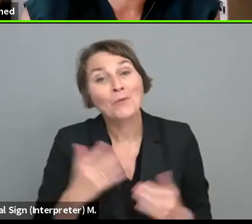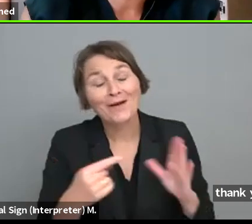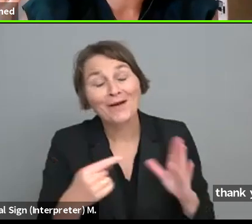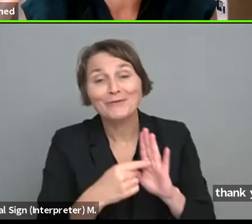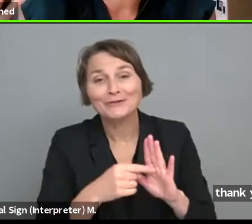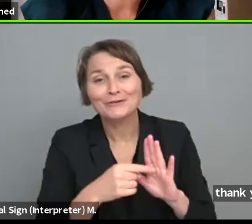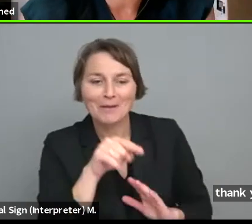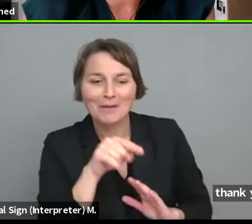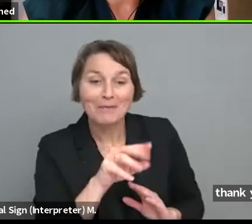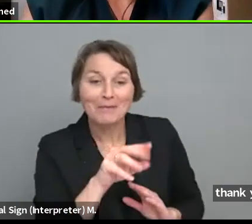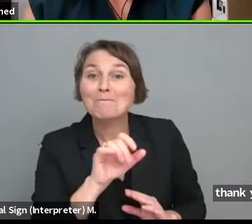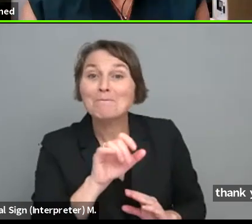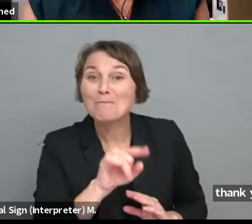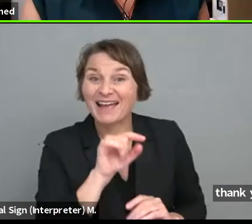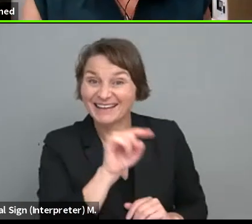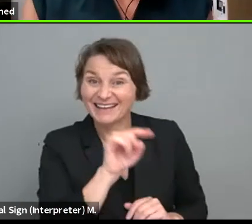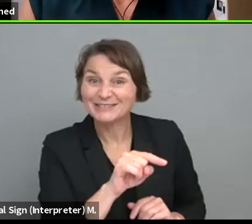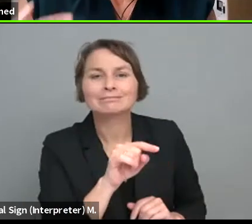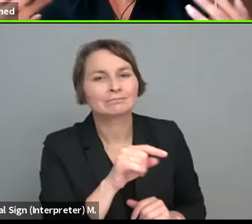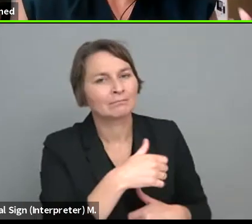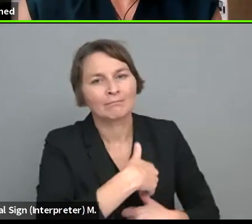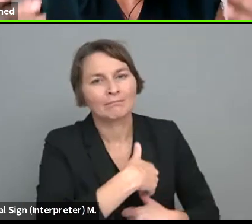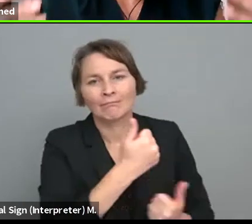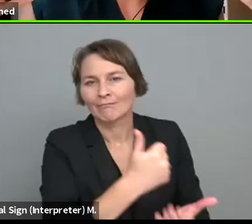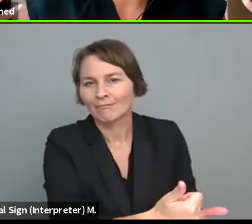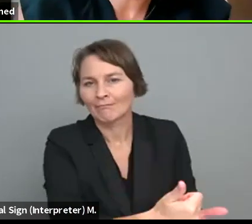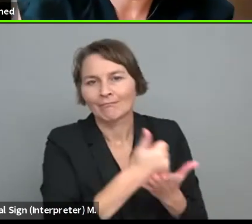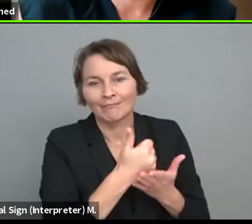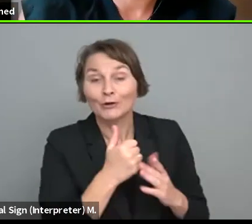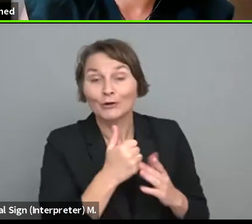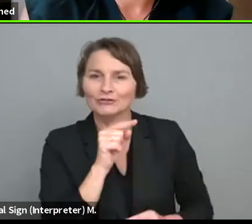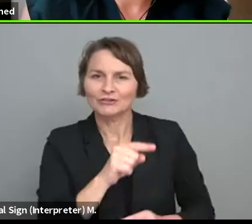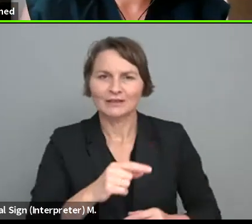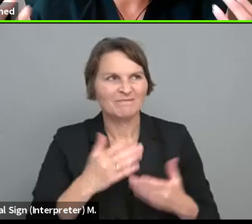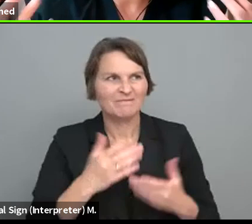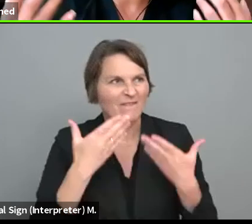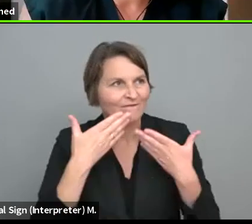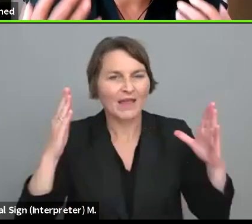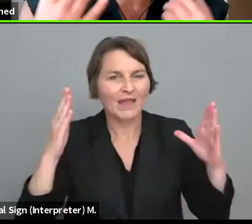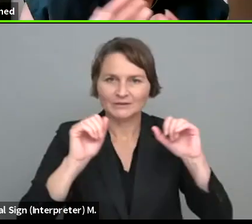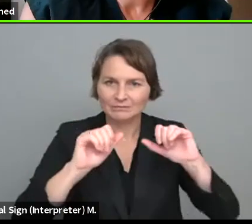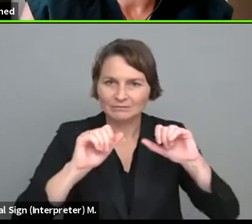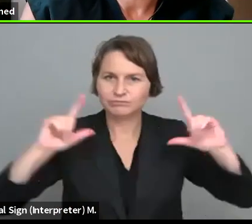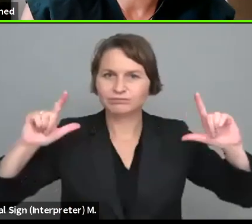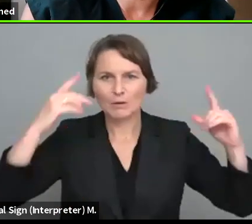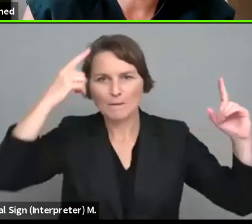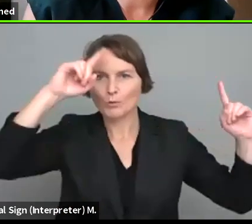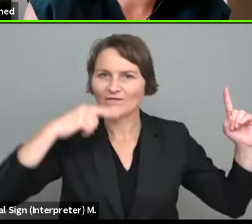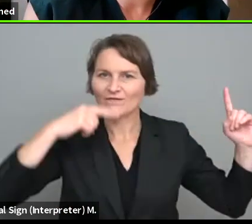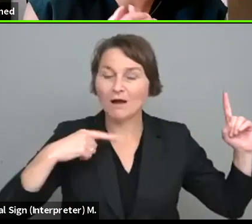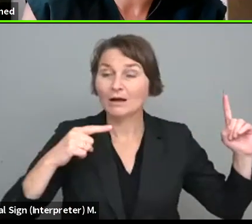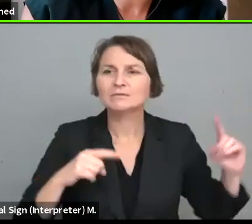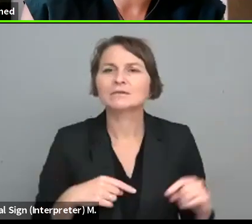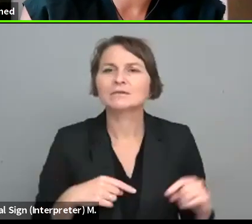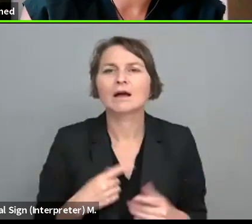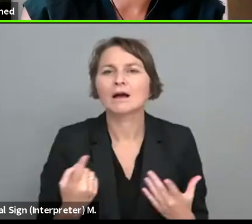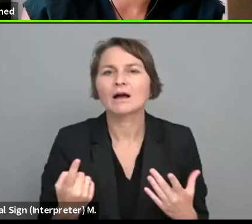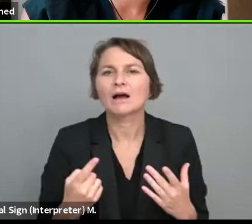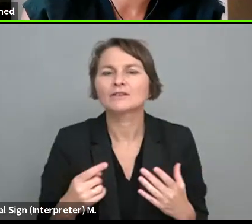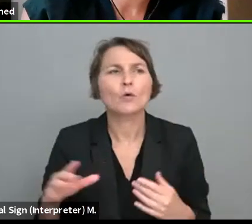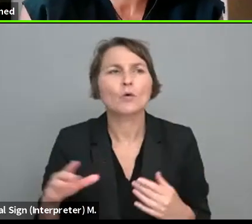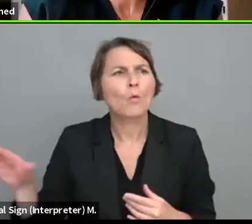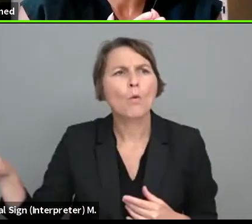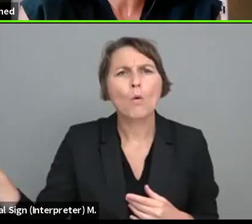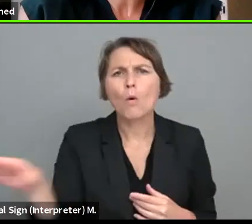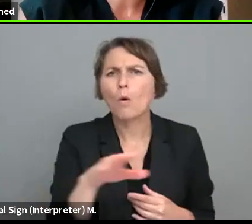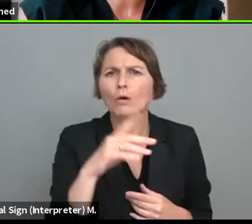there using her profile, making it about all women and not just about an individual is so important.